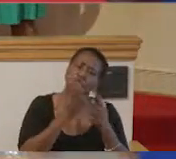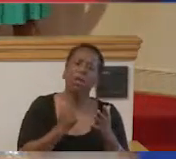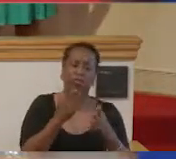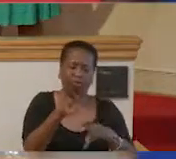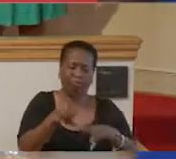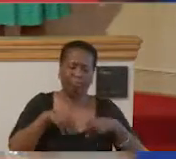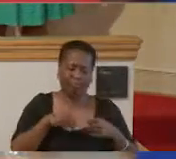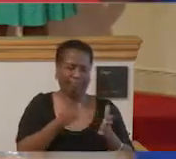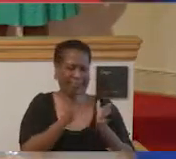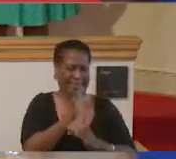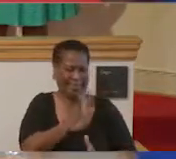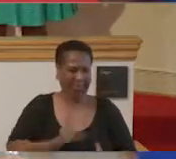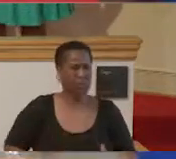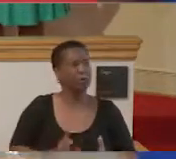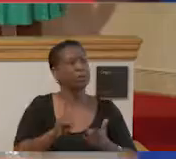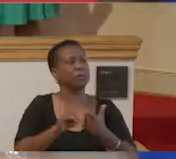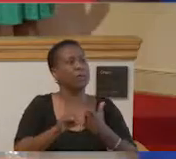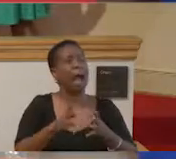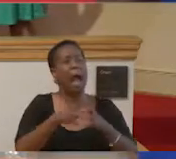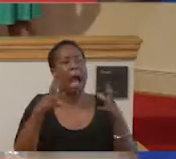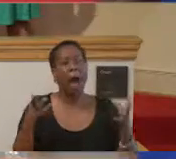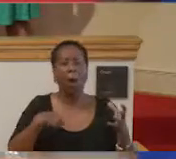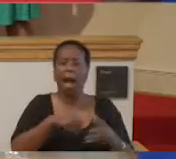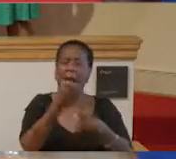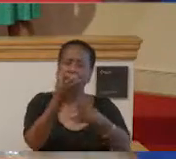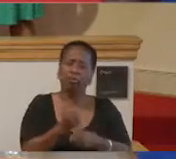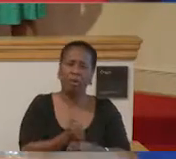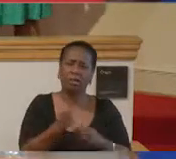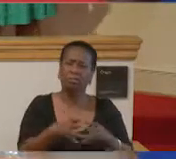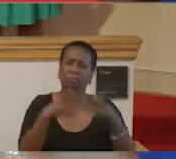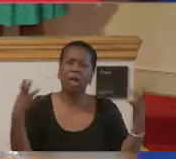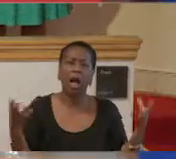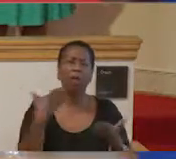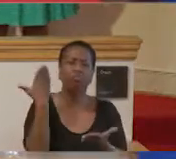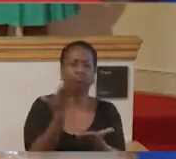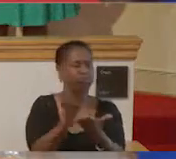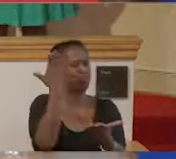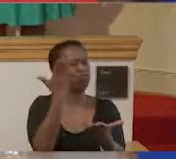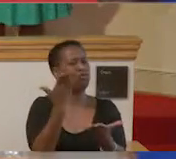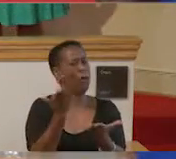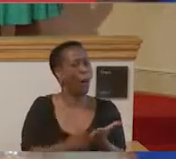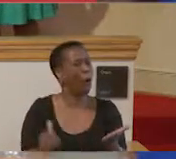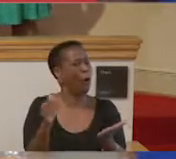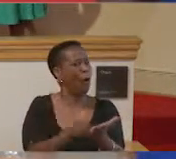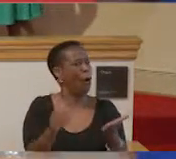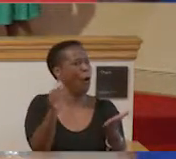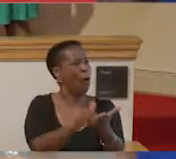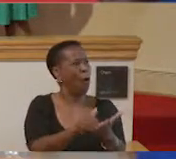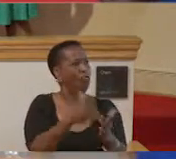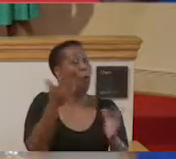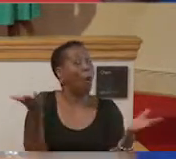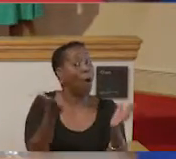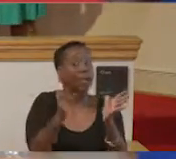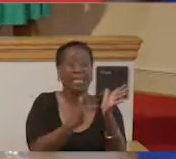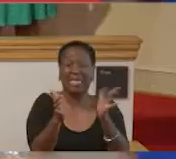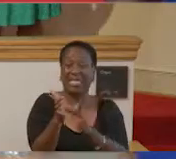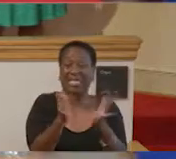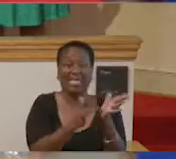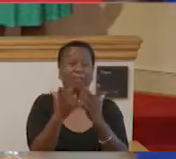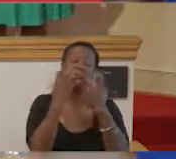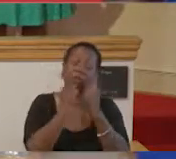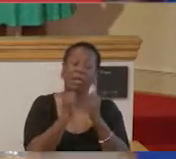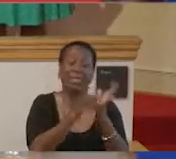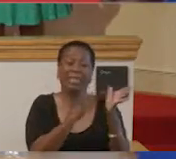Lord. How I trust him, how I've proved him o'er and o'er. Jesus, Jesus, precious